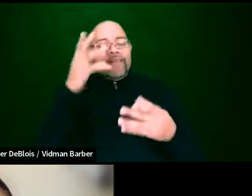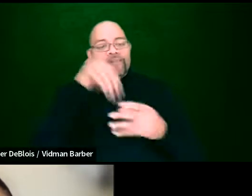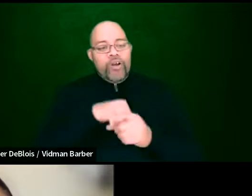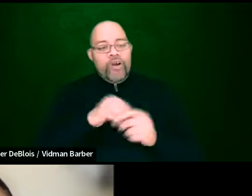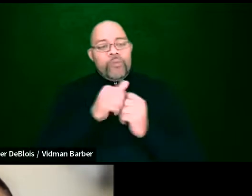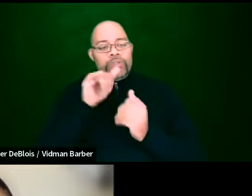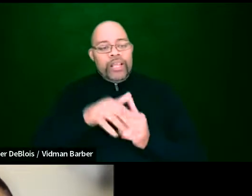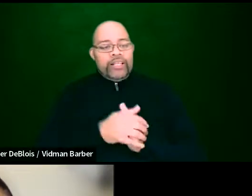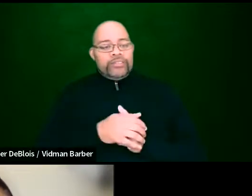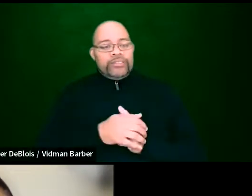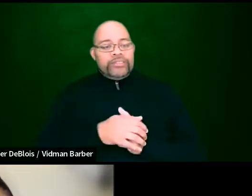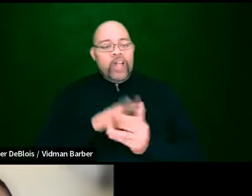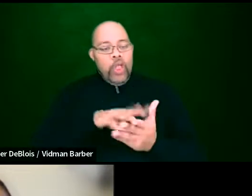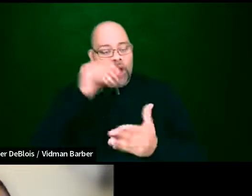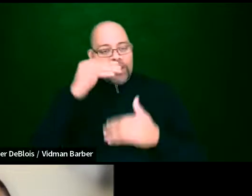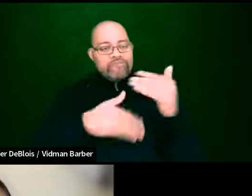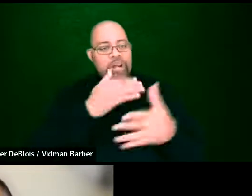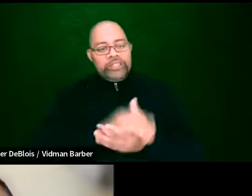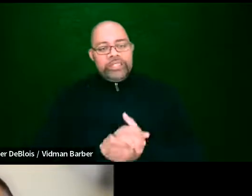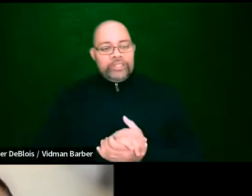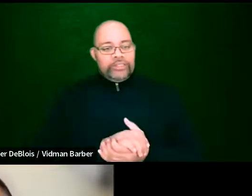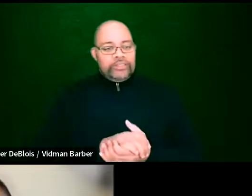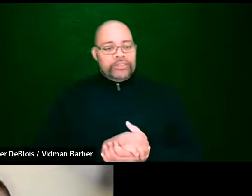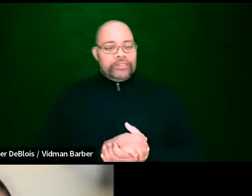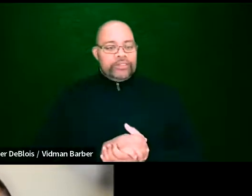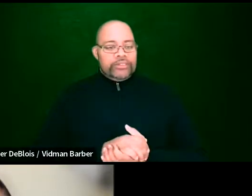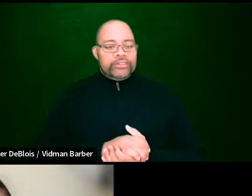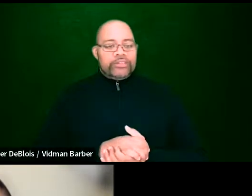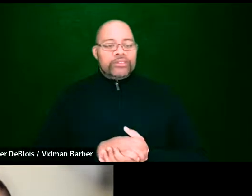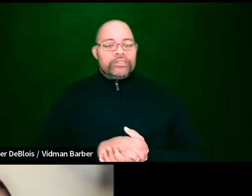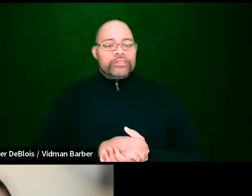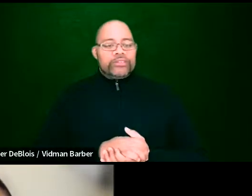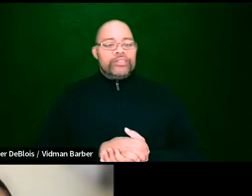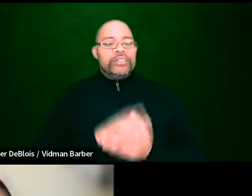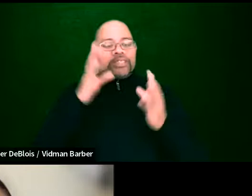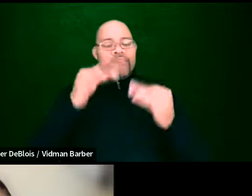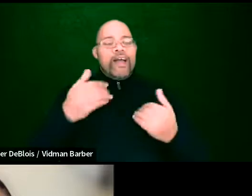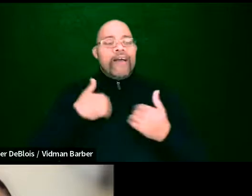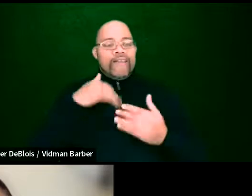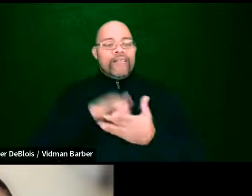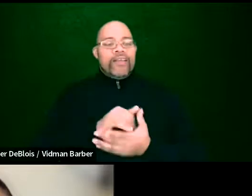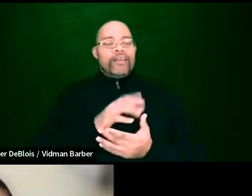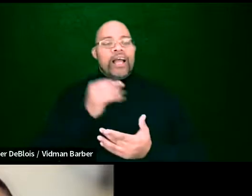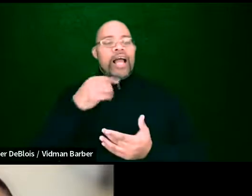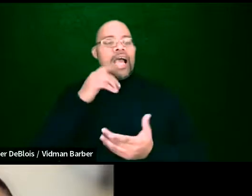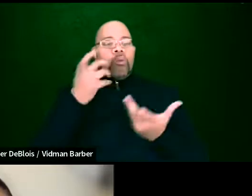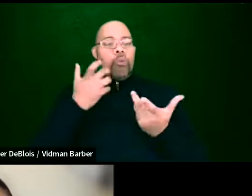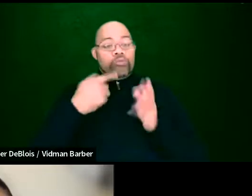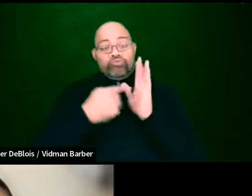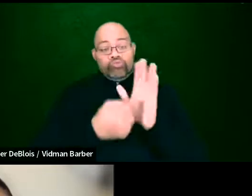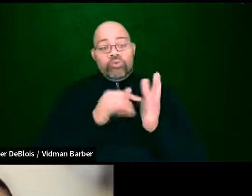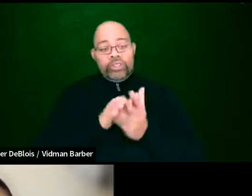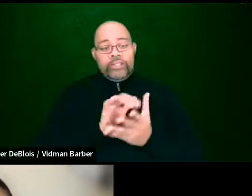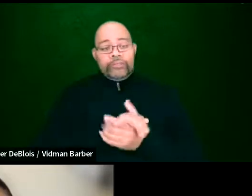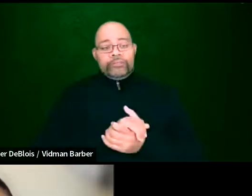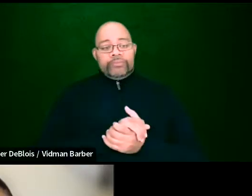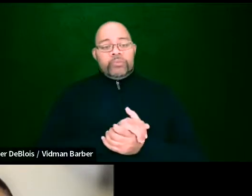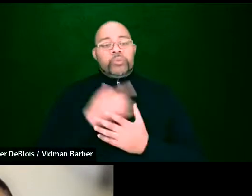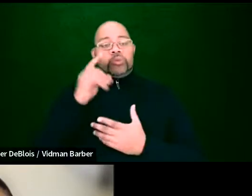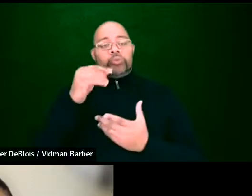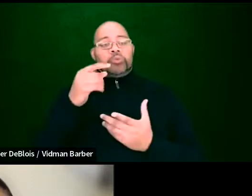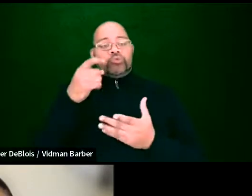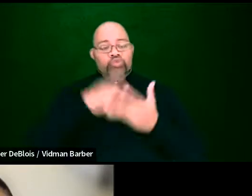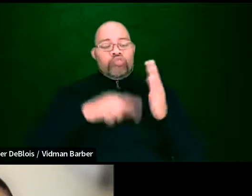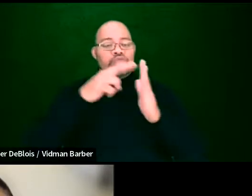in this learning process. So there's definitely that. I did want to point out too, like, we do charge